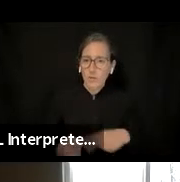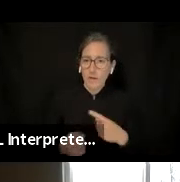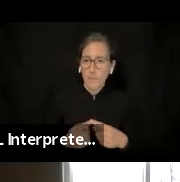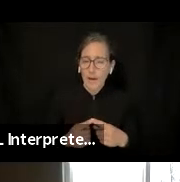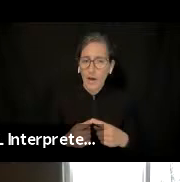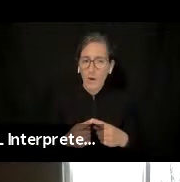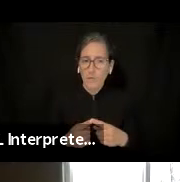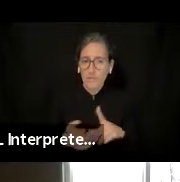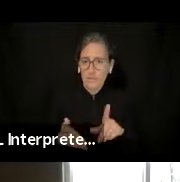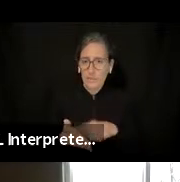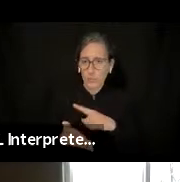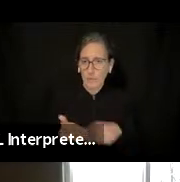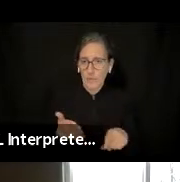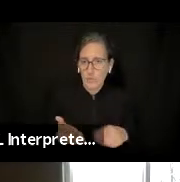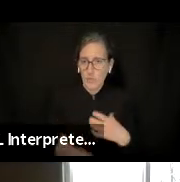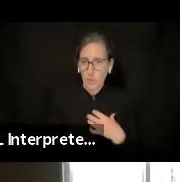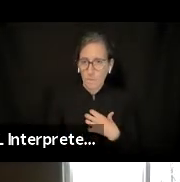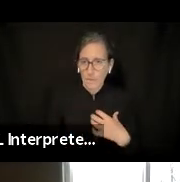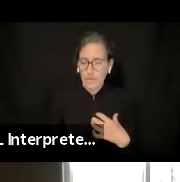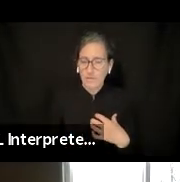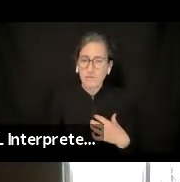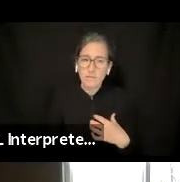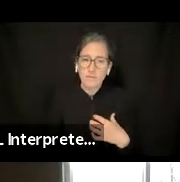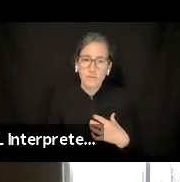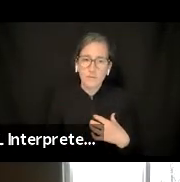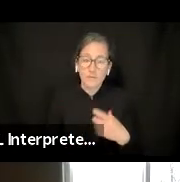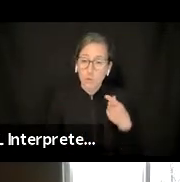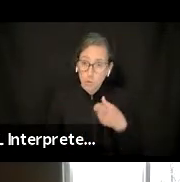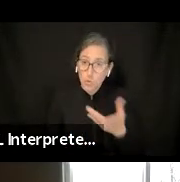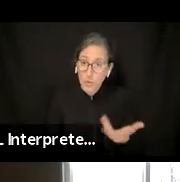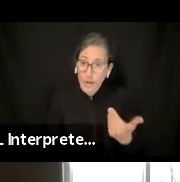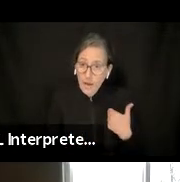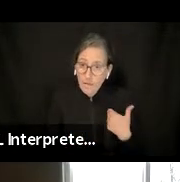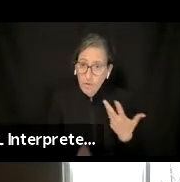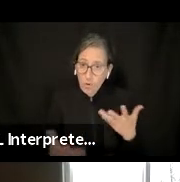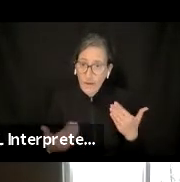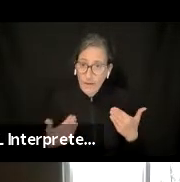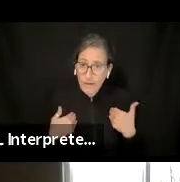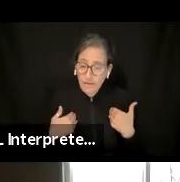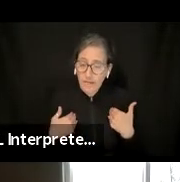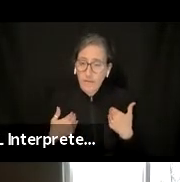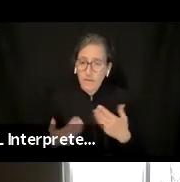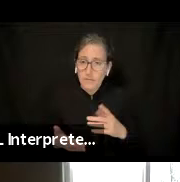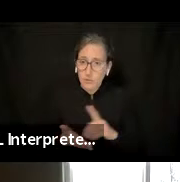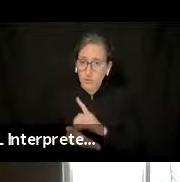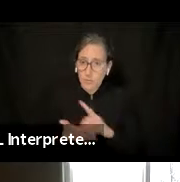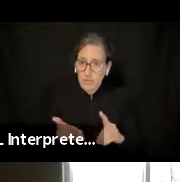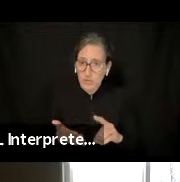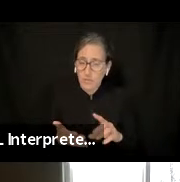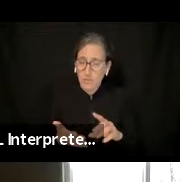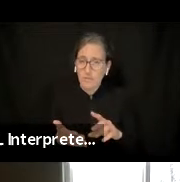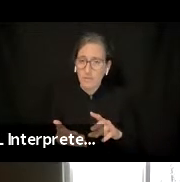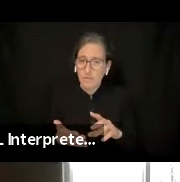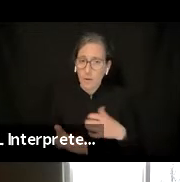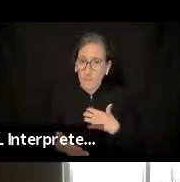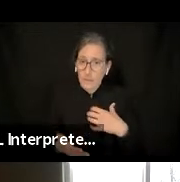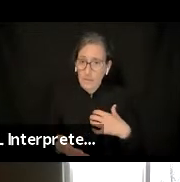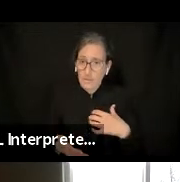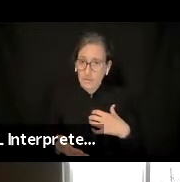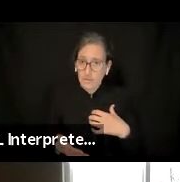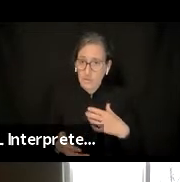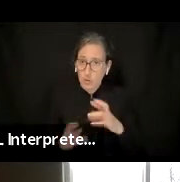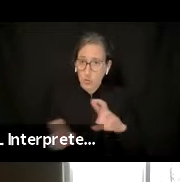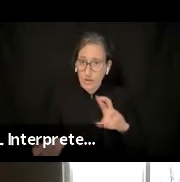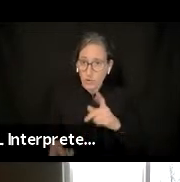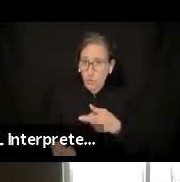Do you have those that you're waiting to present to us? And so none yet. Okay. I just